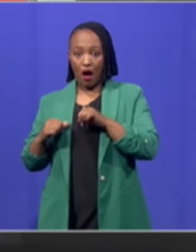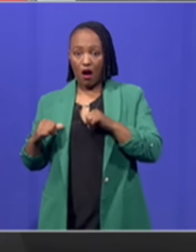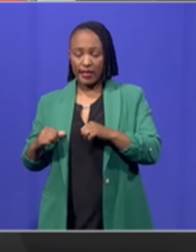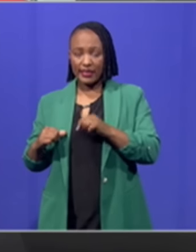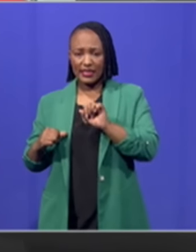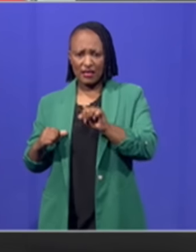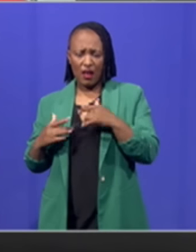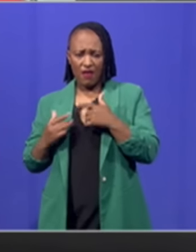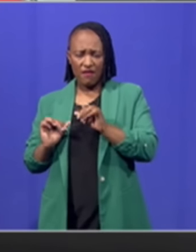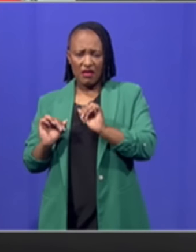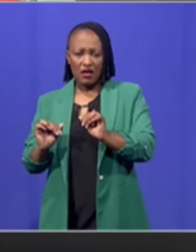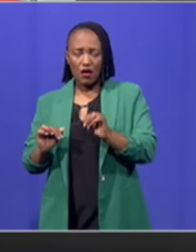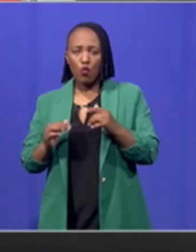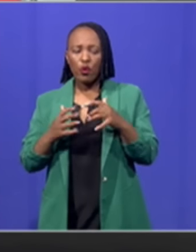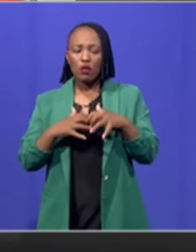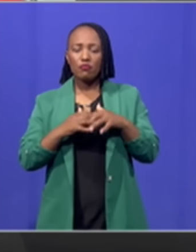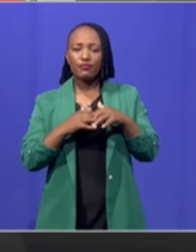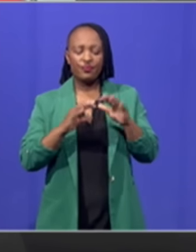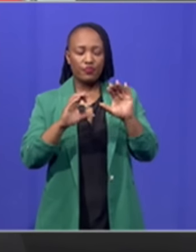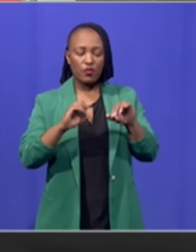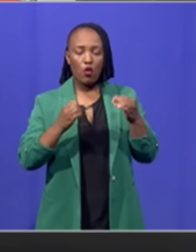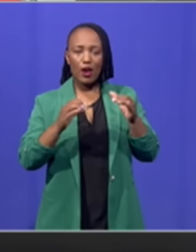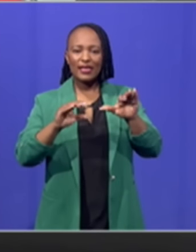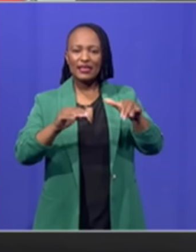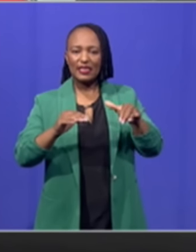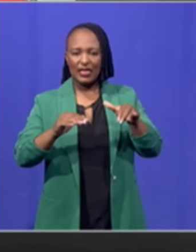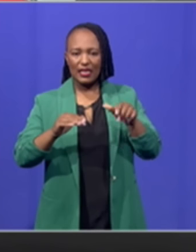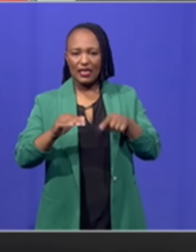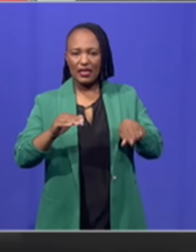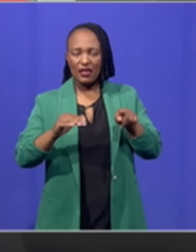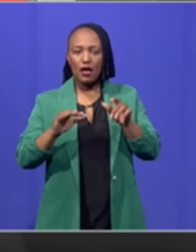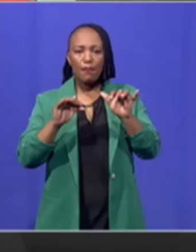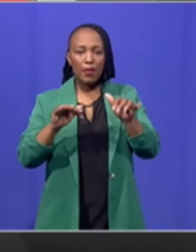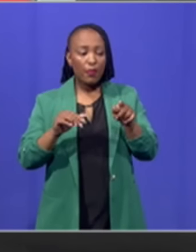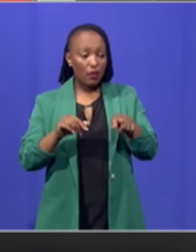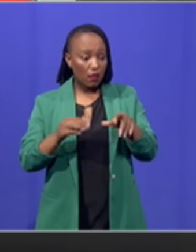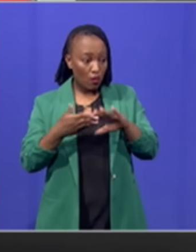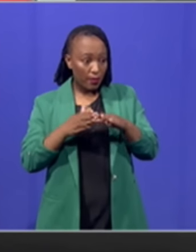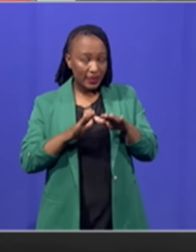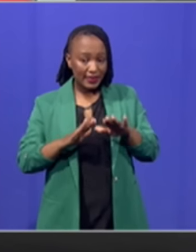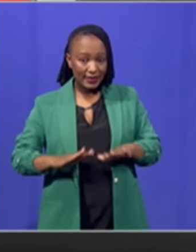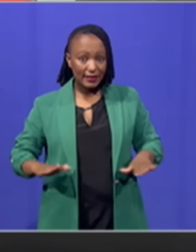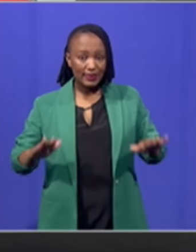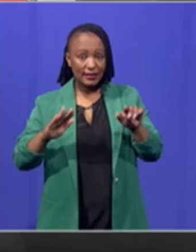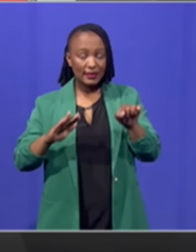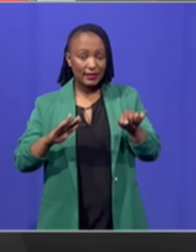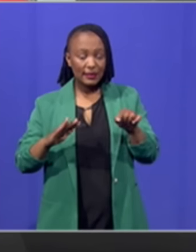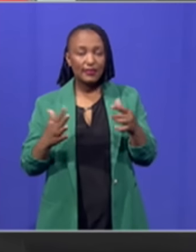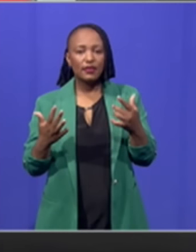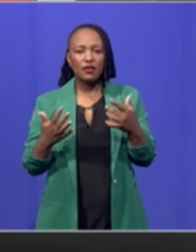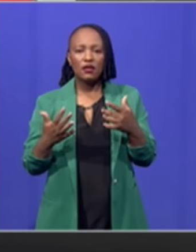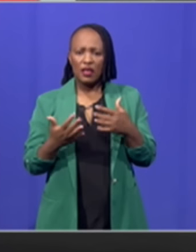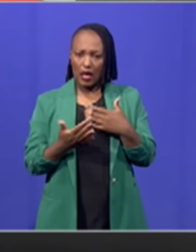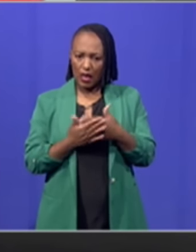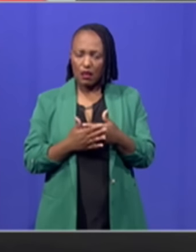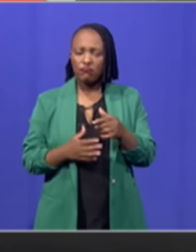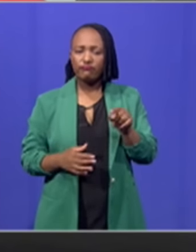started this organization trying to encourage people from this community so that they can